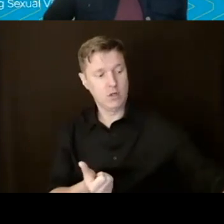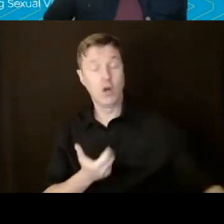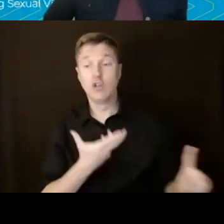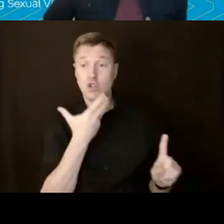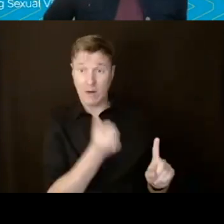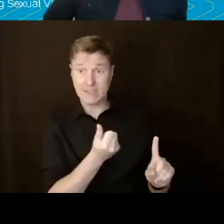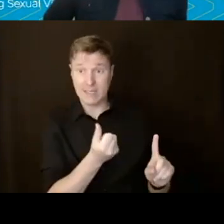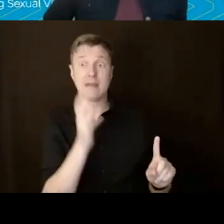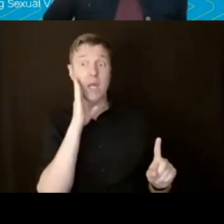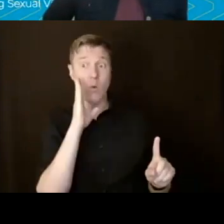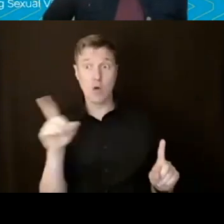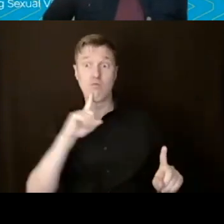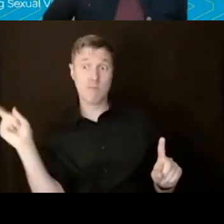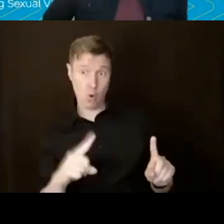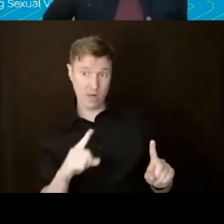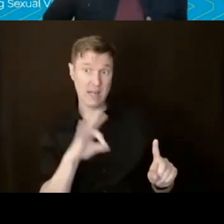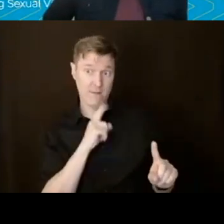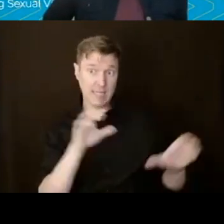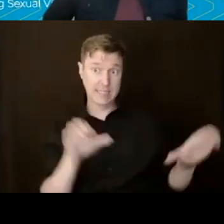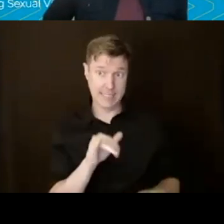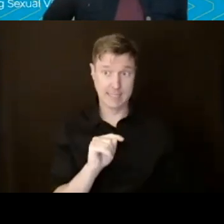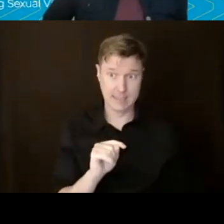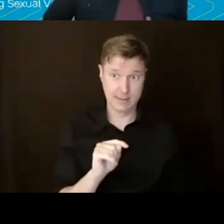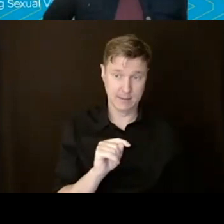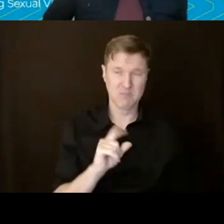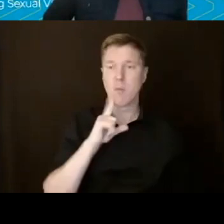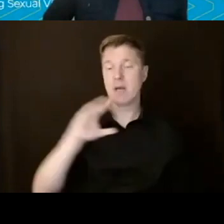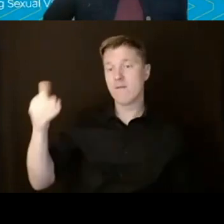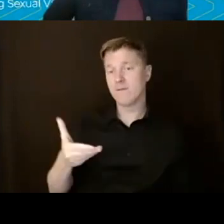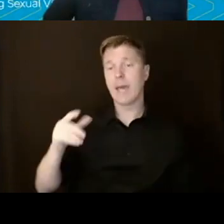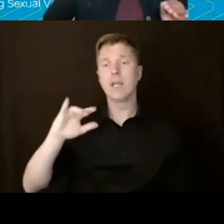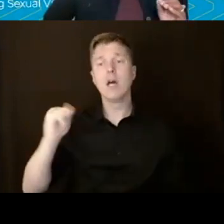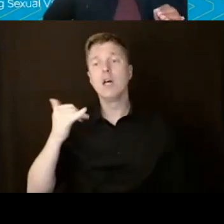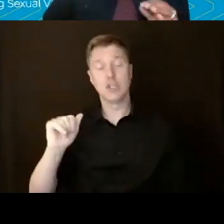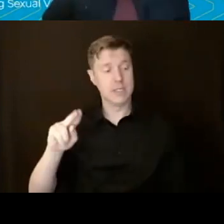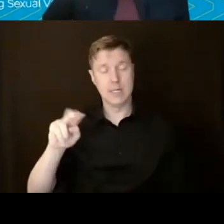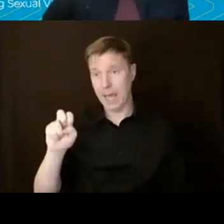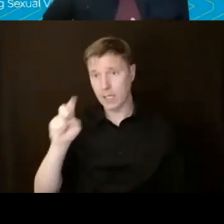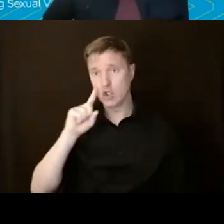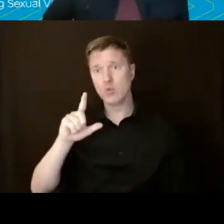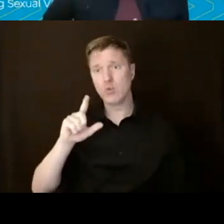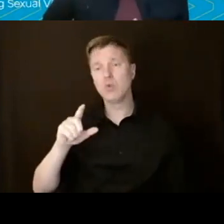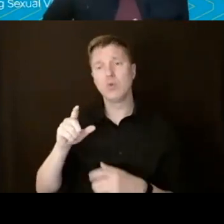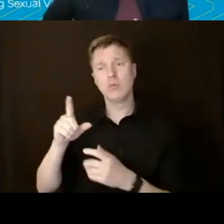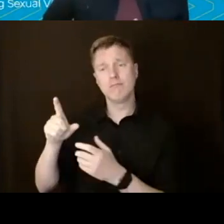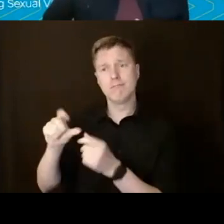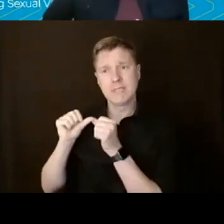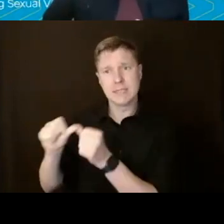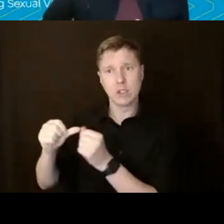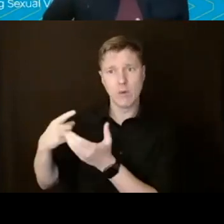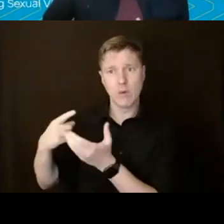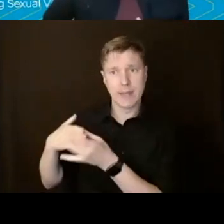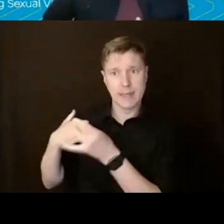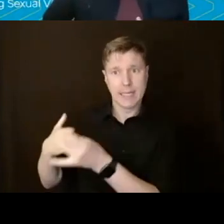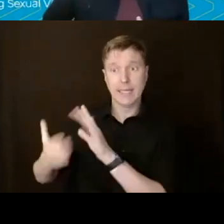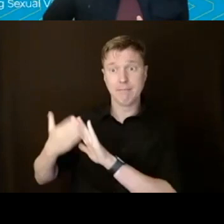police? So I'm going to invite Janae back in to continue to push our political imagination as we